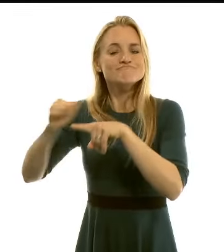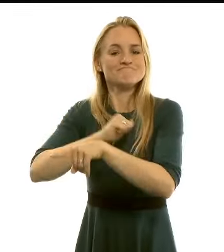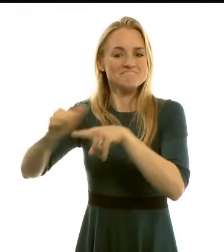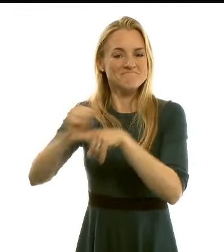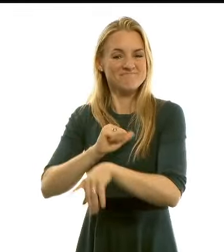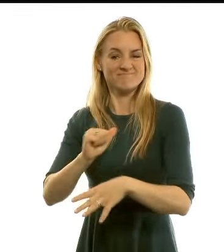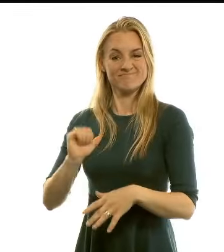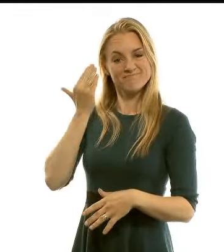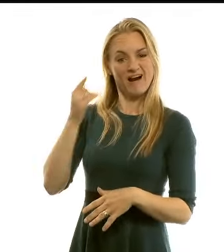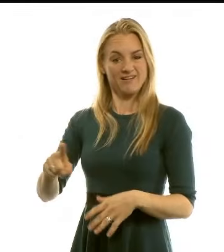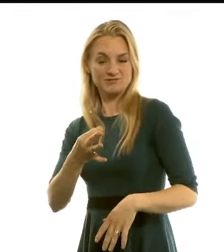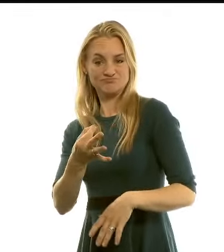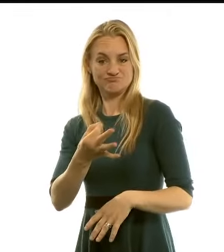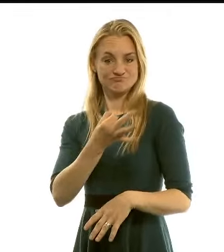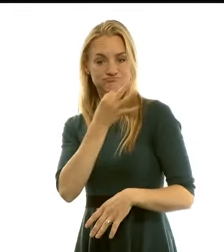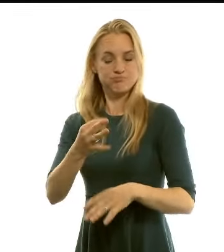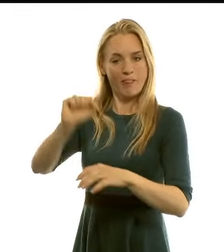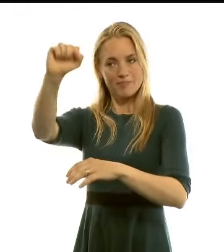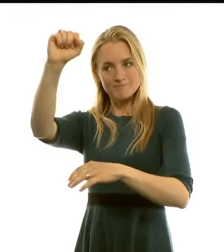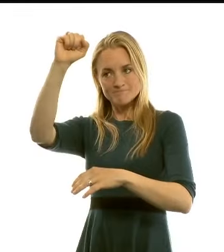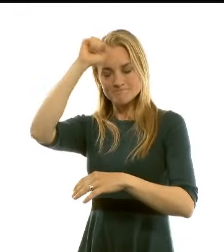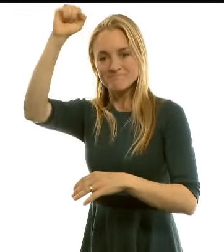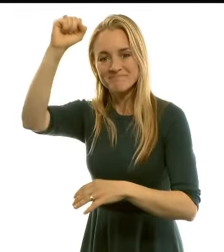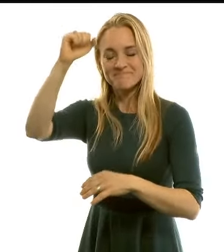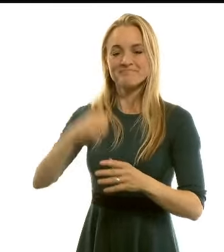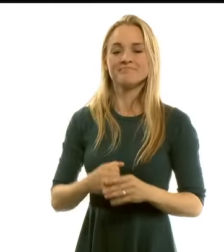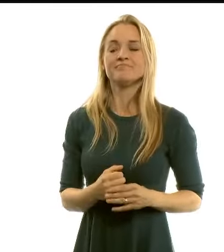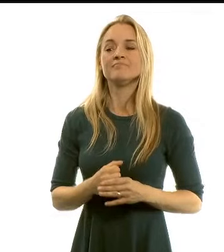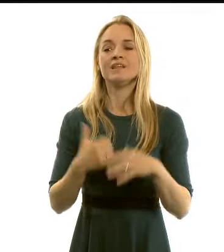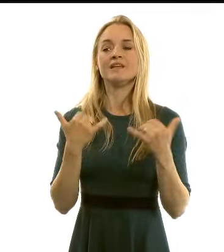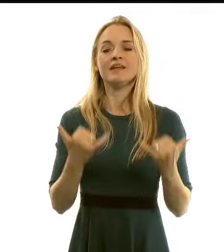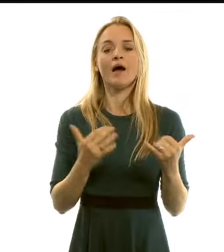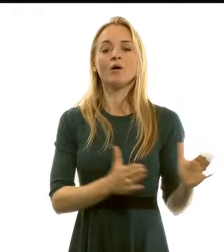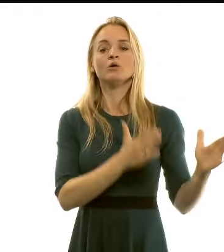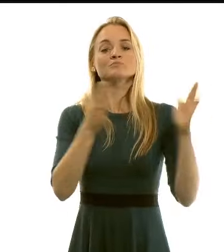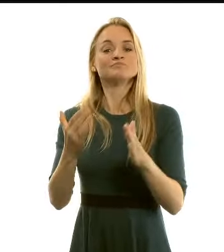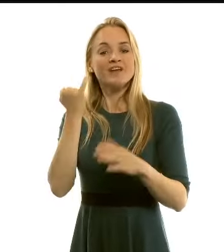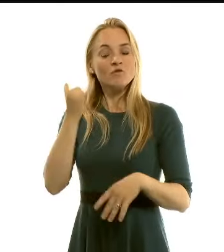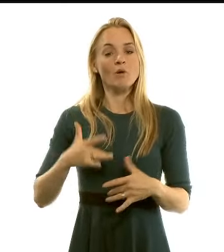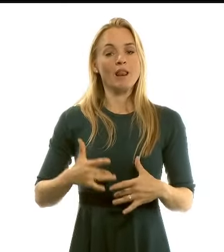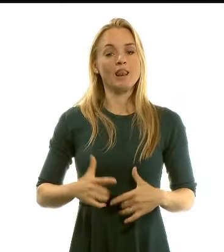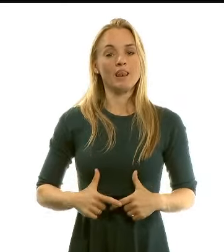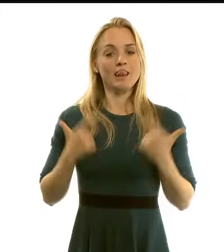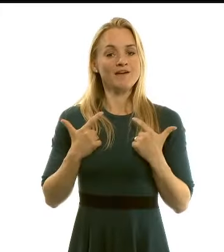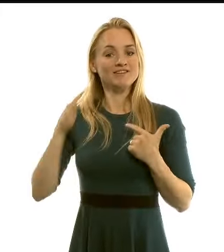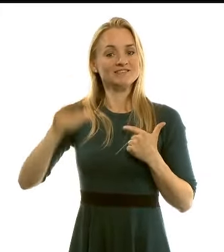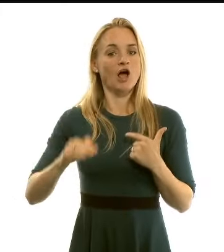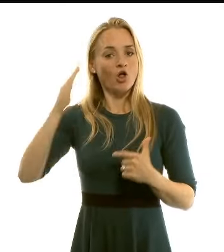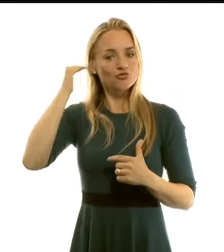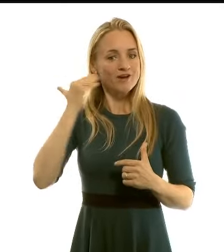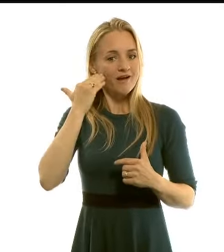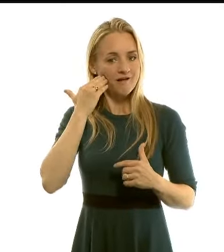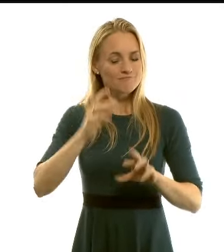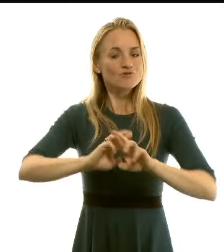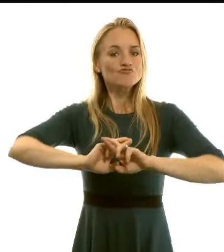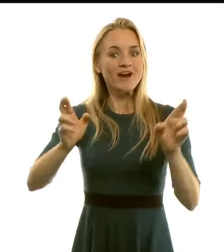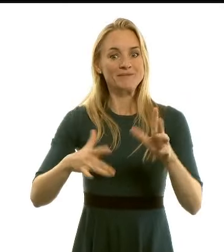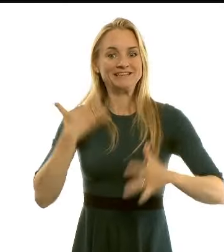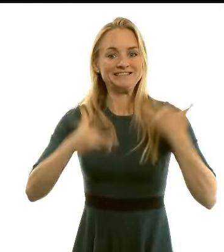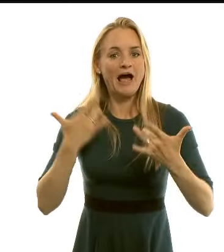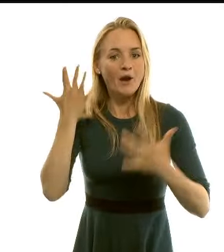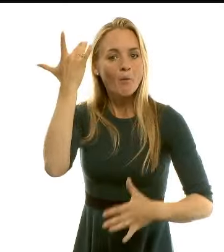Now get ready to increase your excitement level to 10, especially if you live in South Korea, as the number of LEGOland resorts has now rocketed